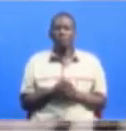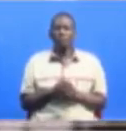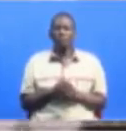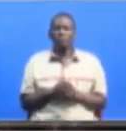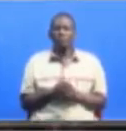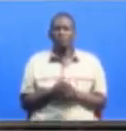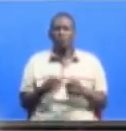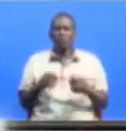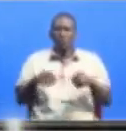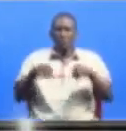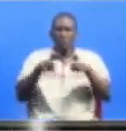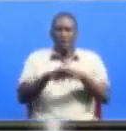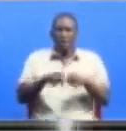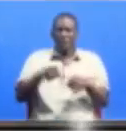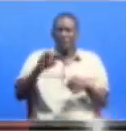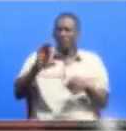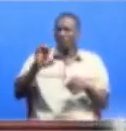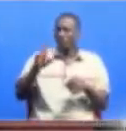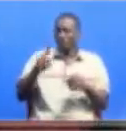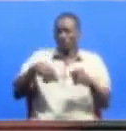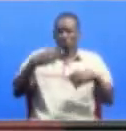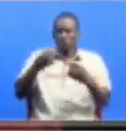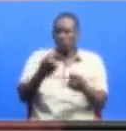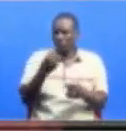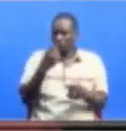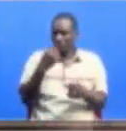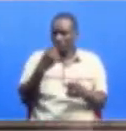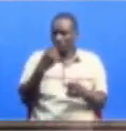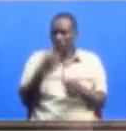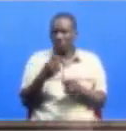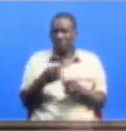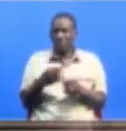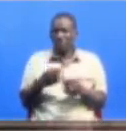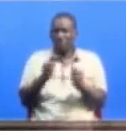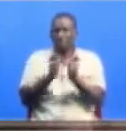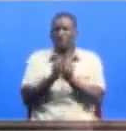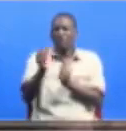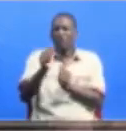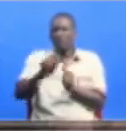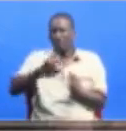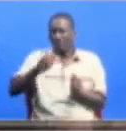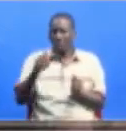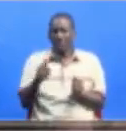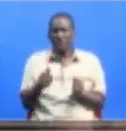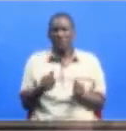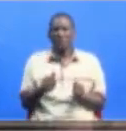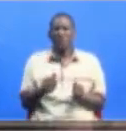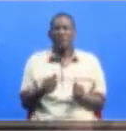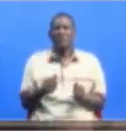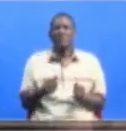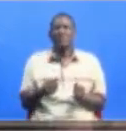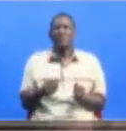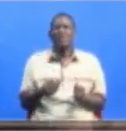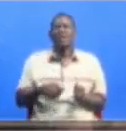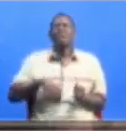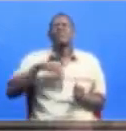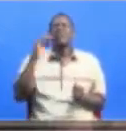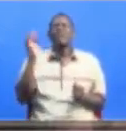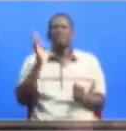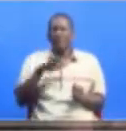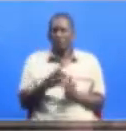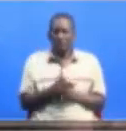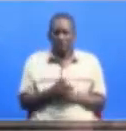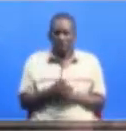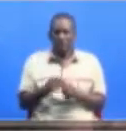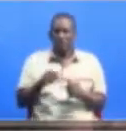But even as Frederick continues with his medication, 15 others are reported to have lost their lives